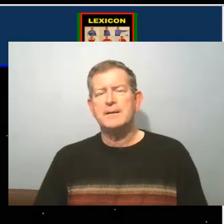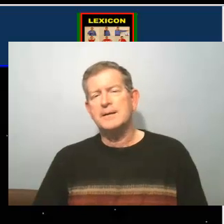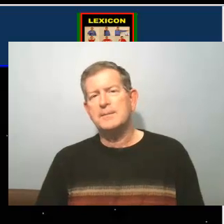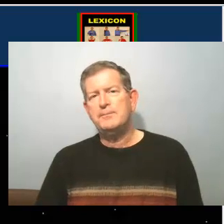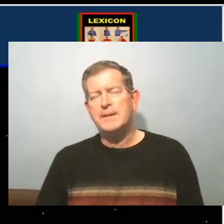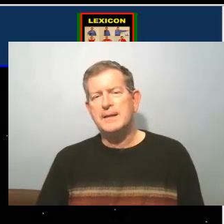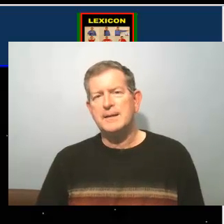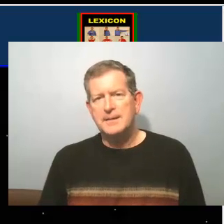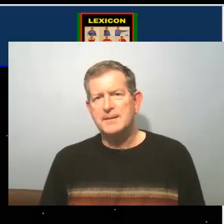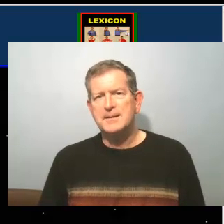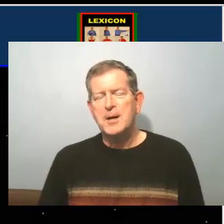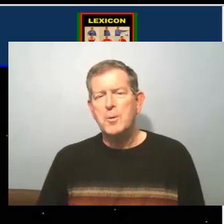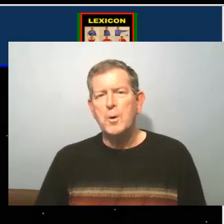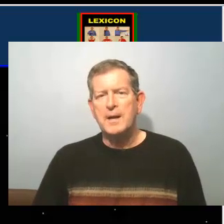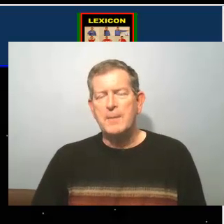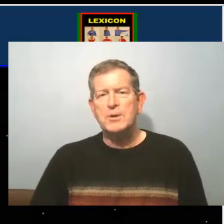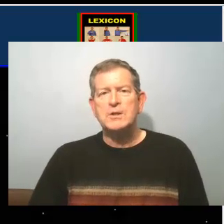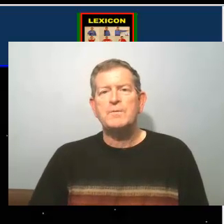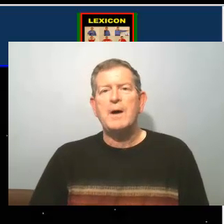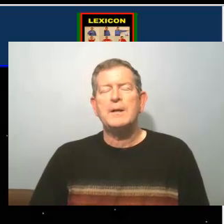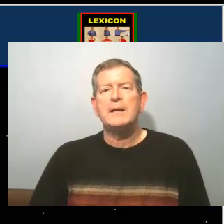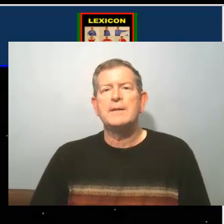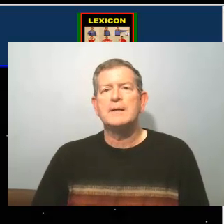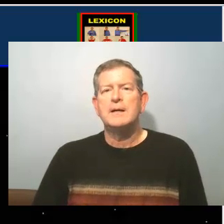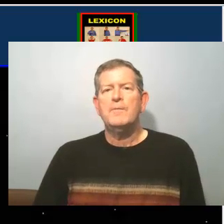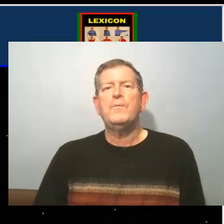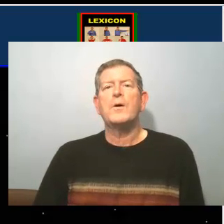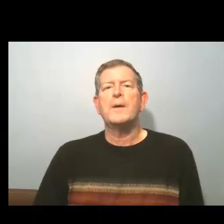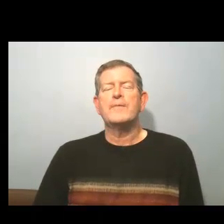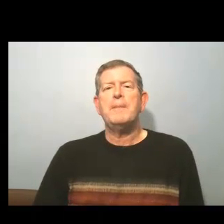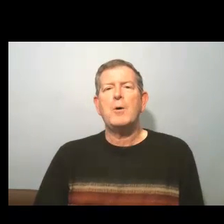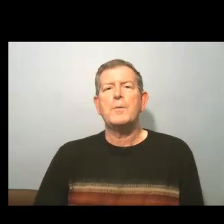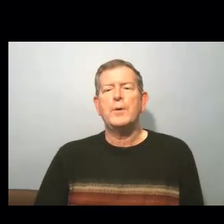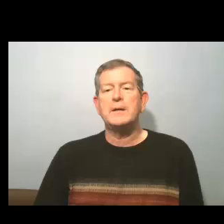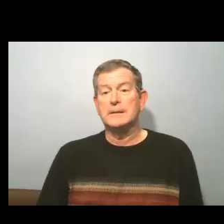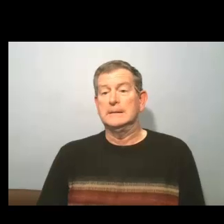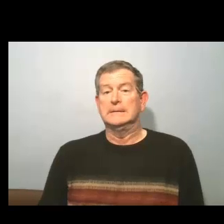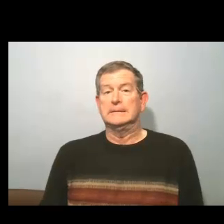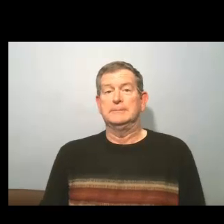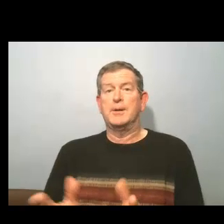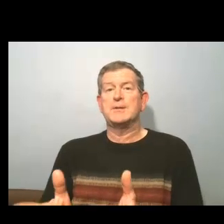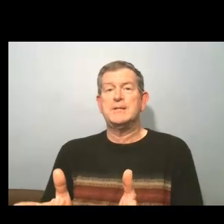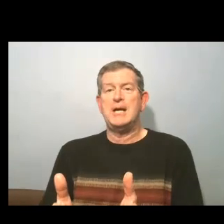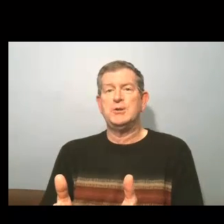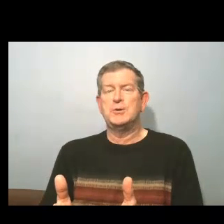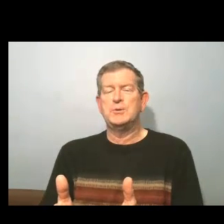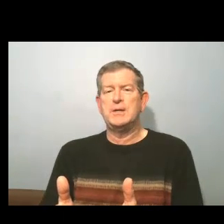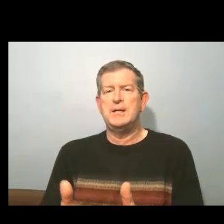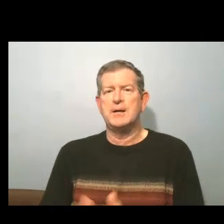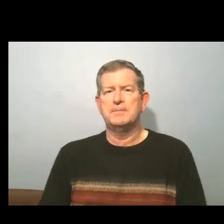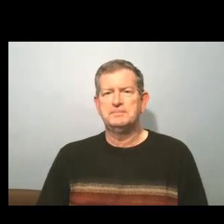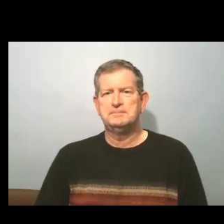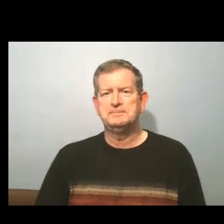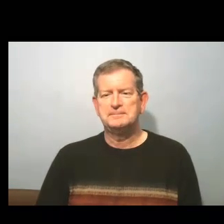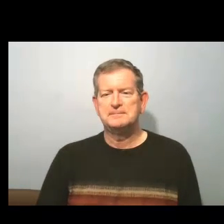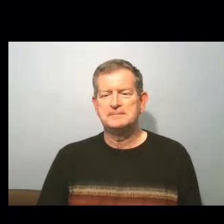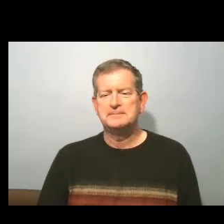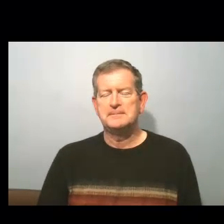the tug-of-war game, which is found in the form of a PowerPoint presentation, as you see